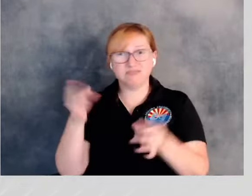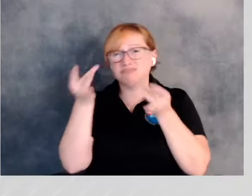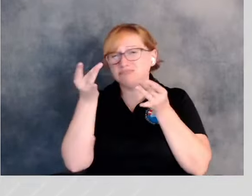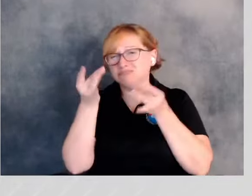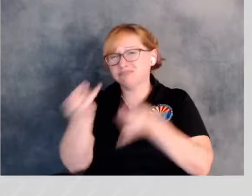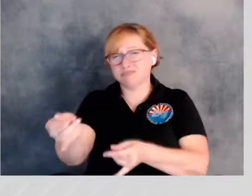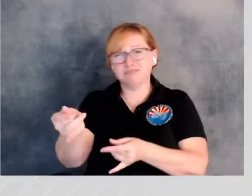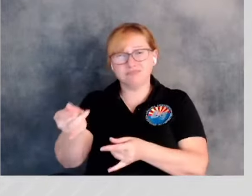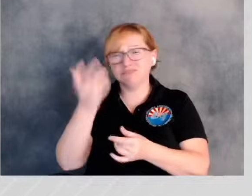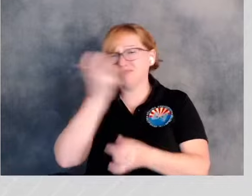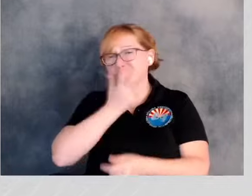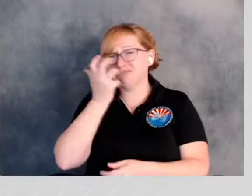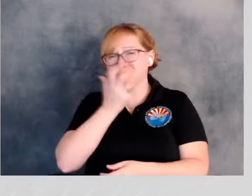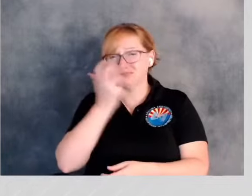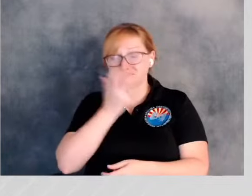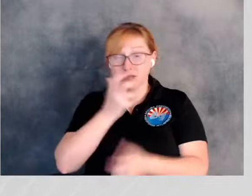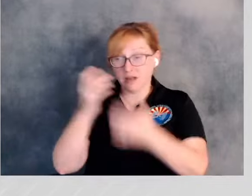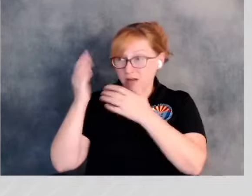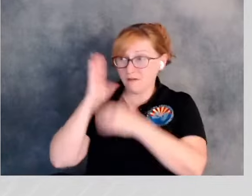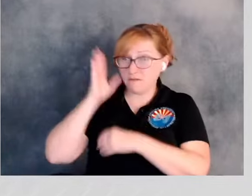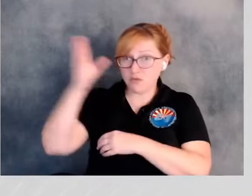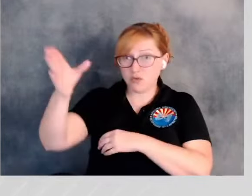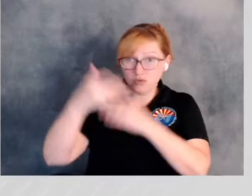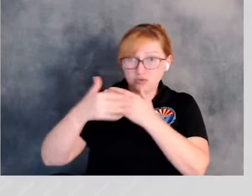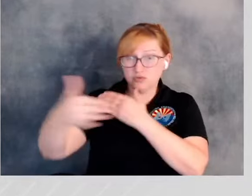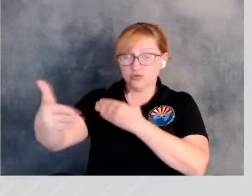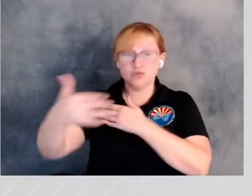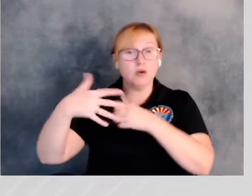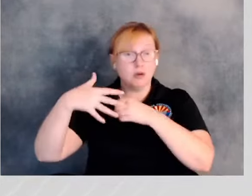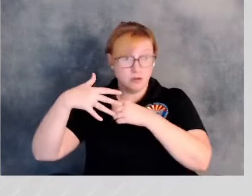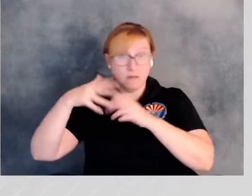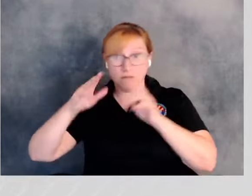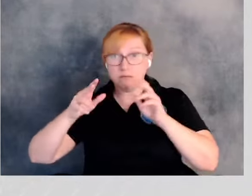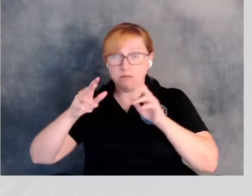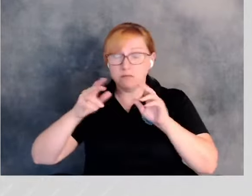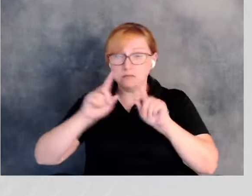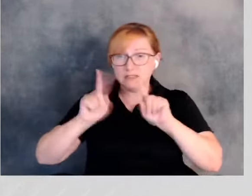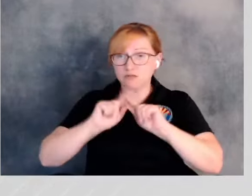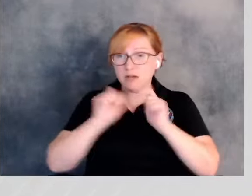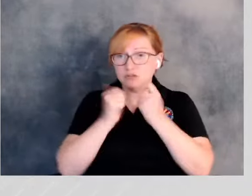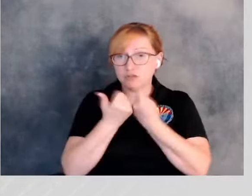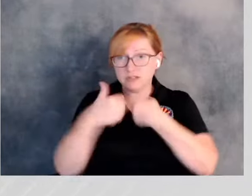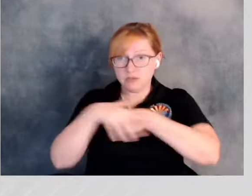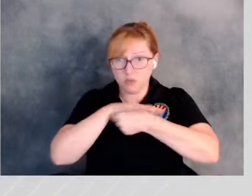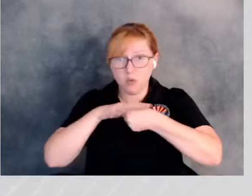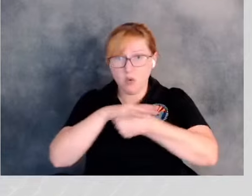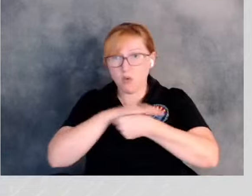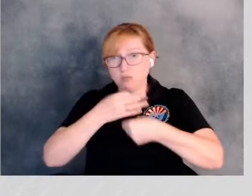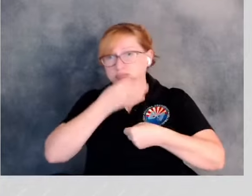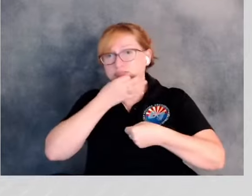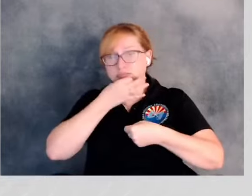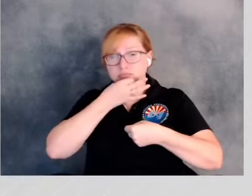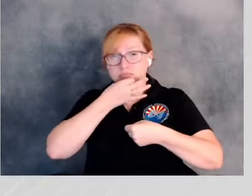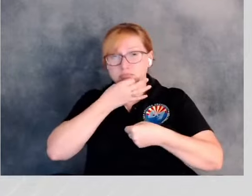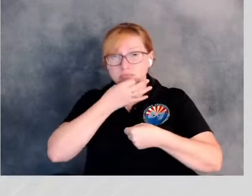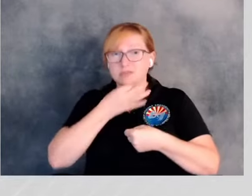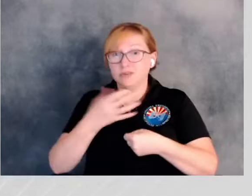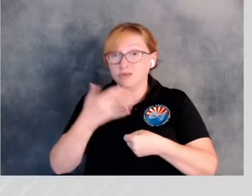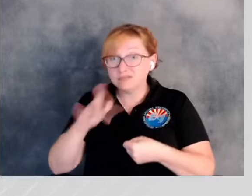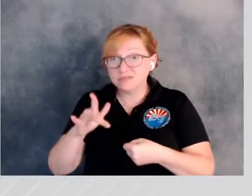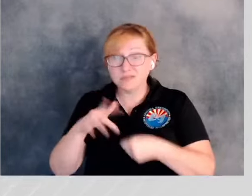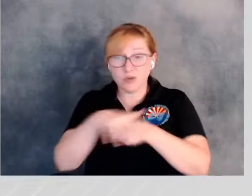forward, with the local expertise you have, that it will continue to be so. I feel like this community is fortunate to have the local host units that they